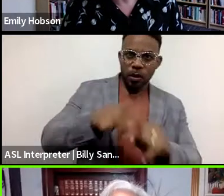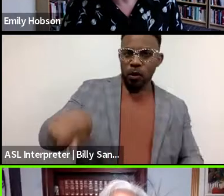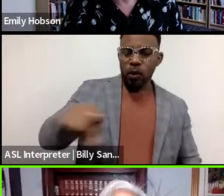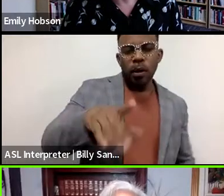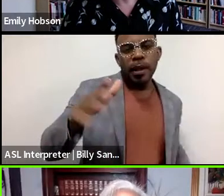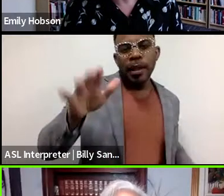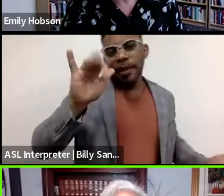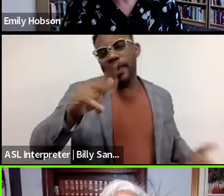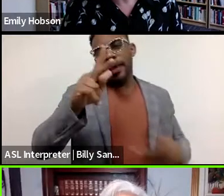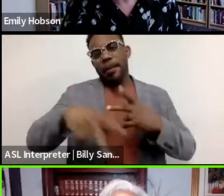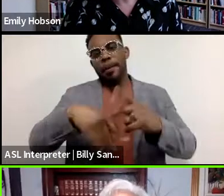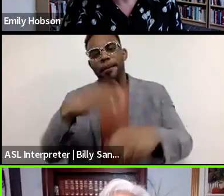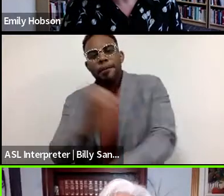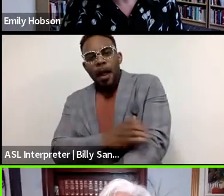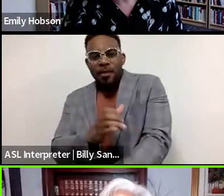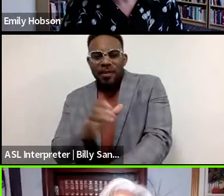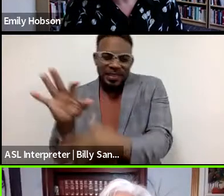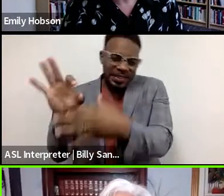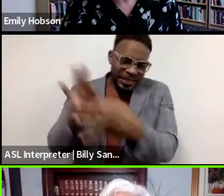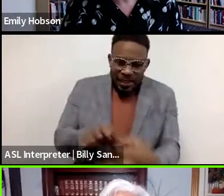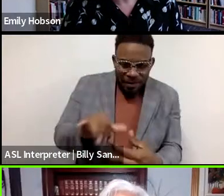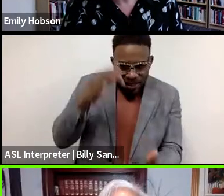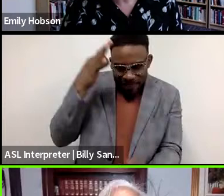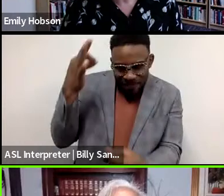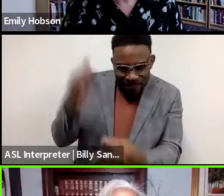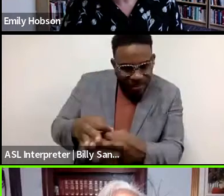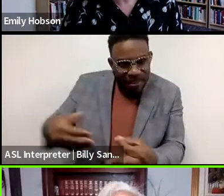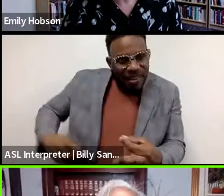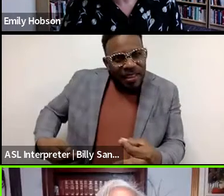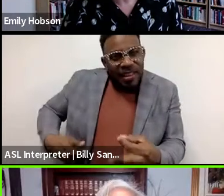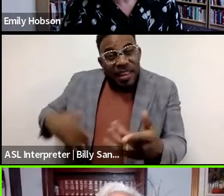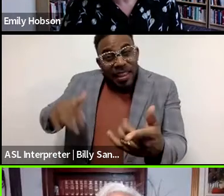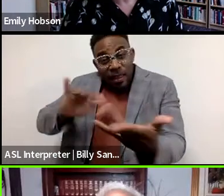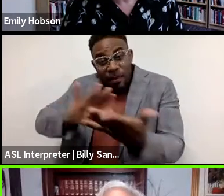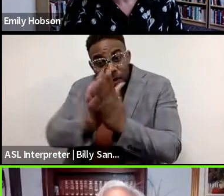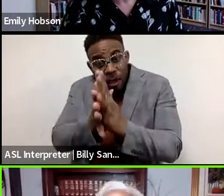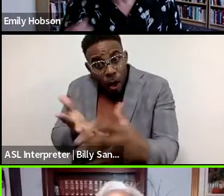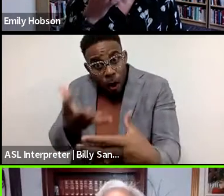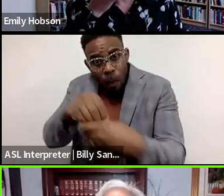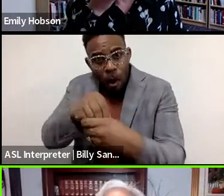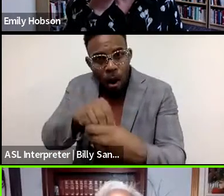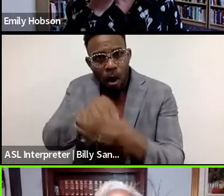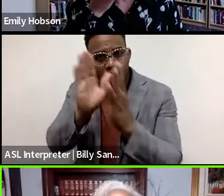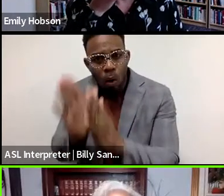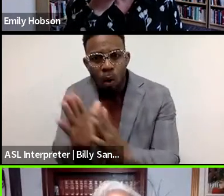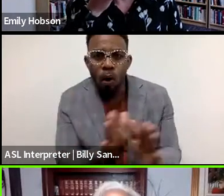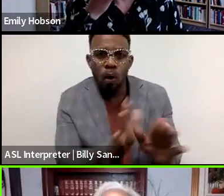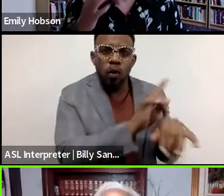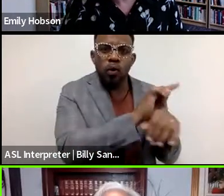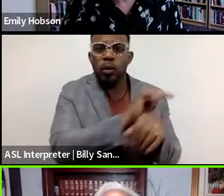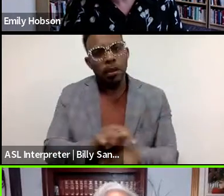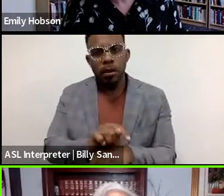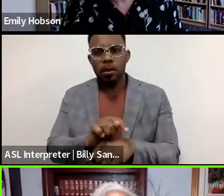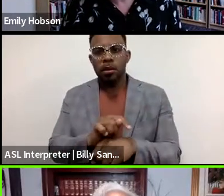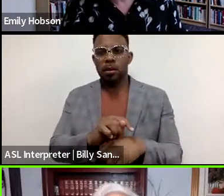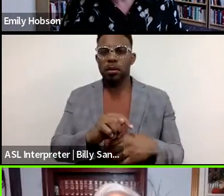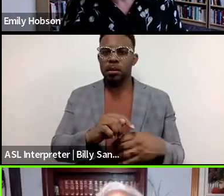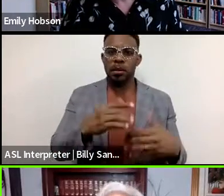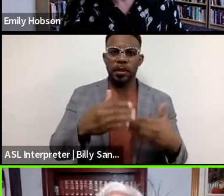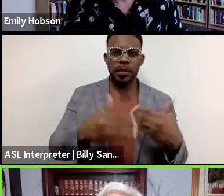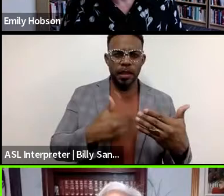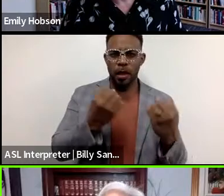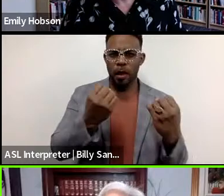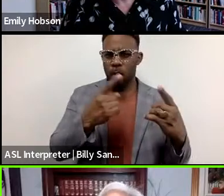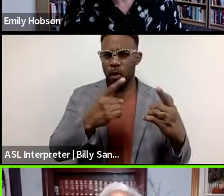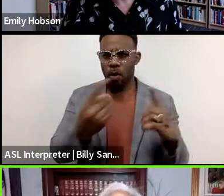And it is that power of tapping into that faith that that becomes part of the organizing tradition, and these